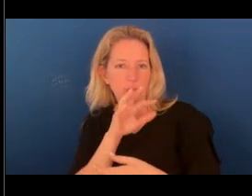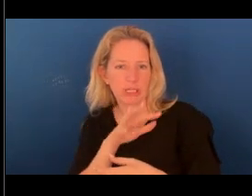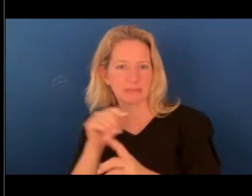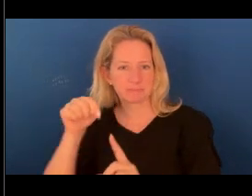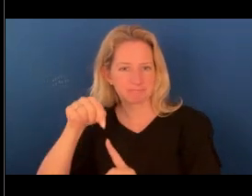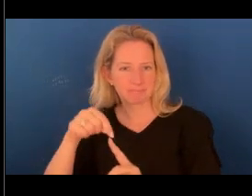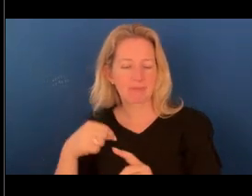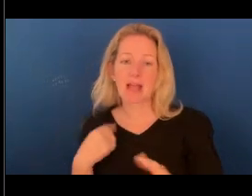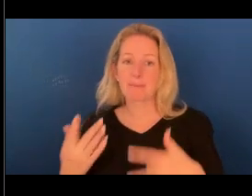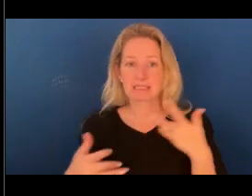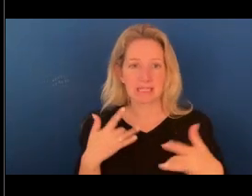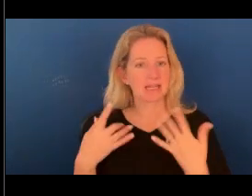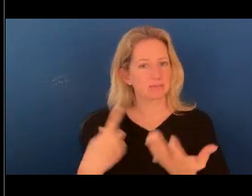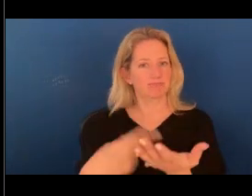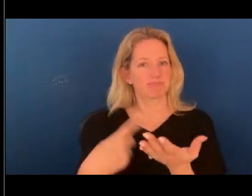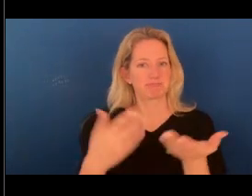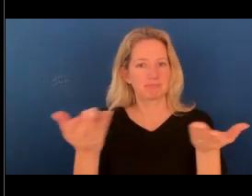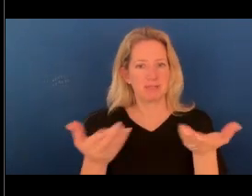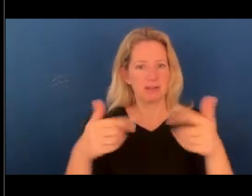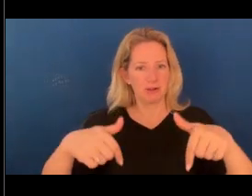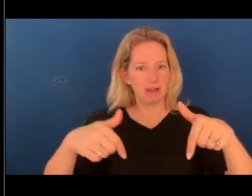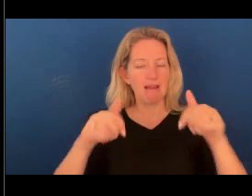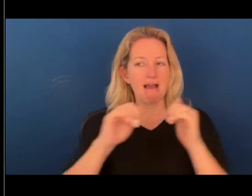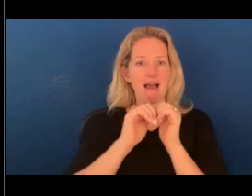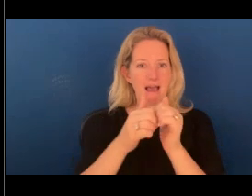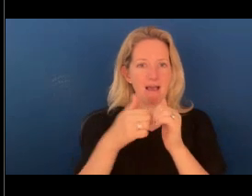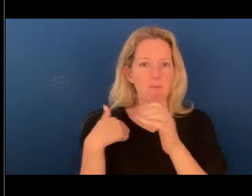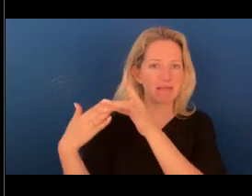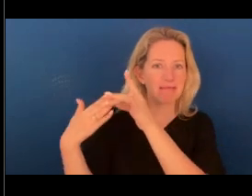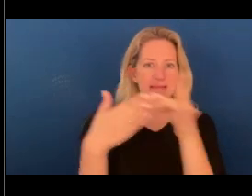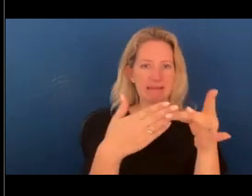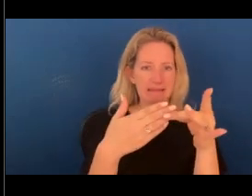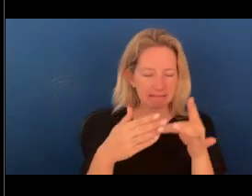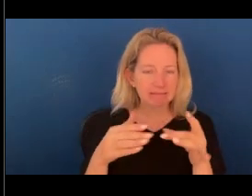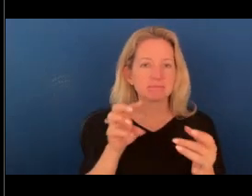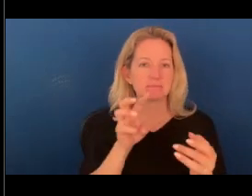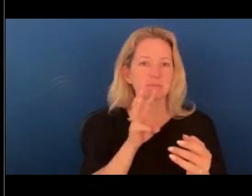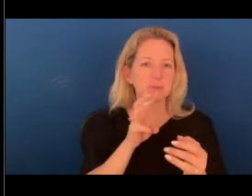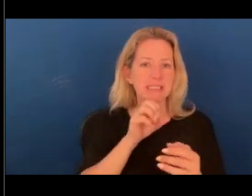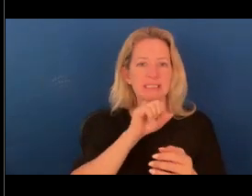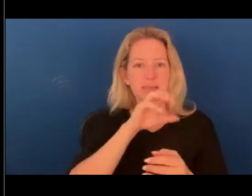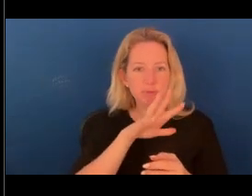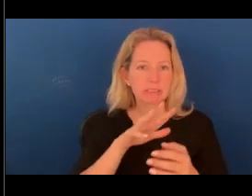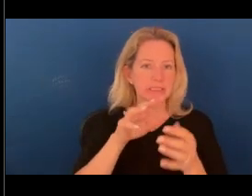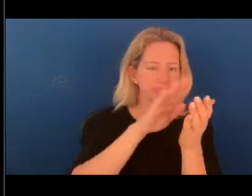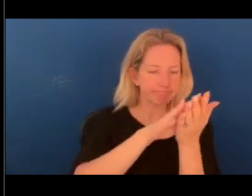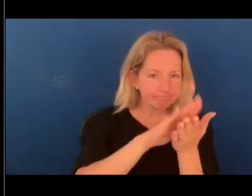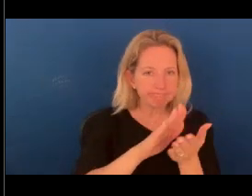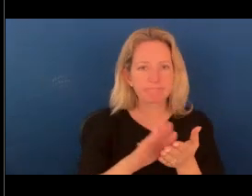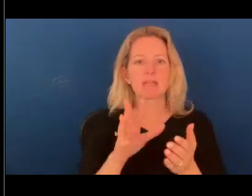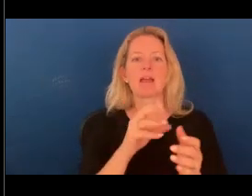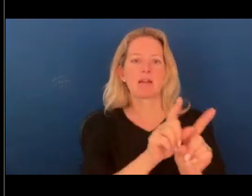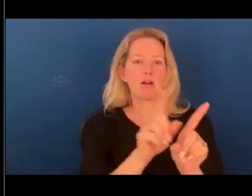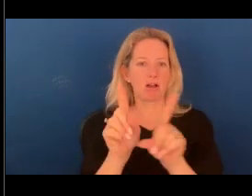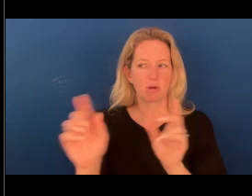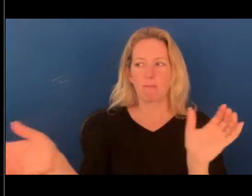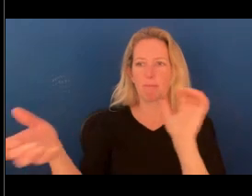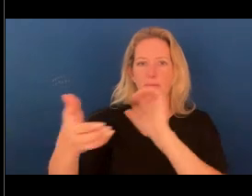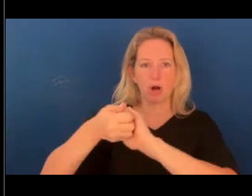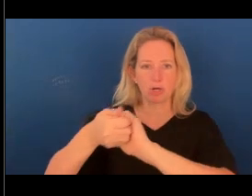Debris Program serves as a federal lead in marine debris and how our partnerships with the Sea Grant and